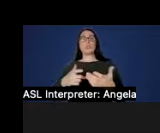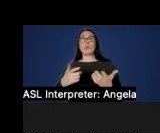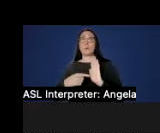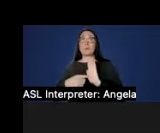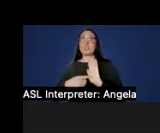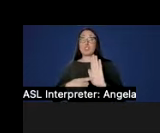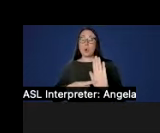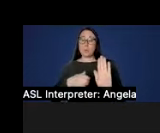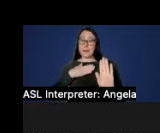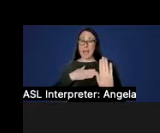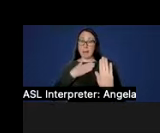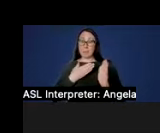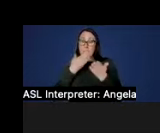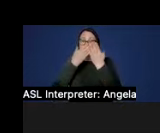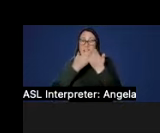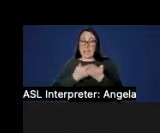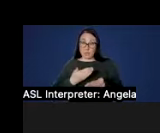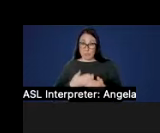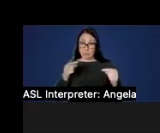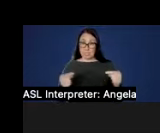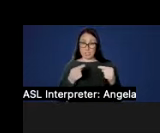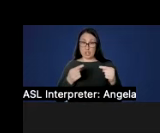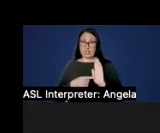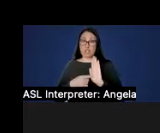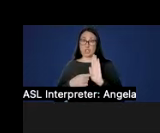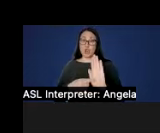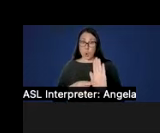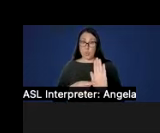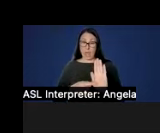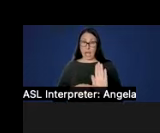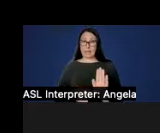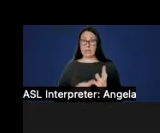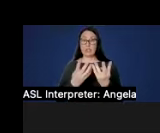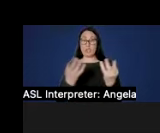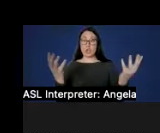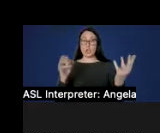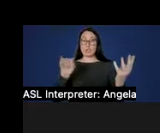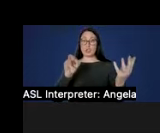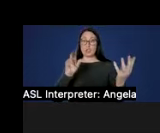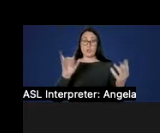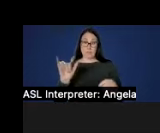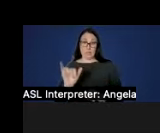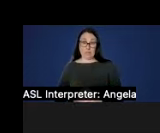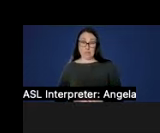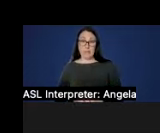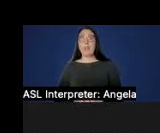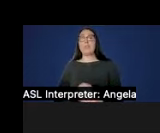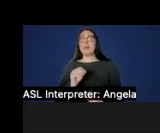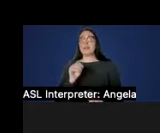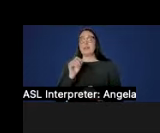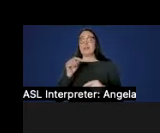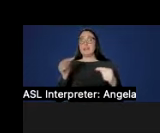to document those injuries and to show that to the jury, that injuries that happen